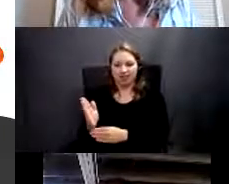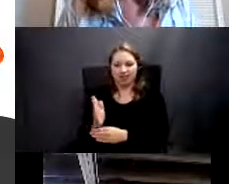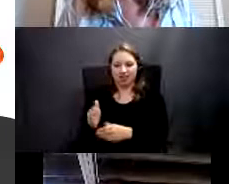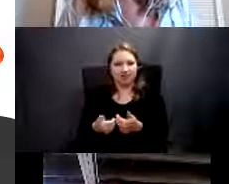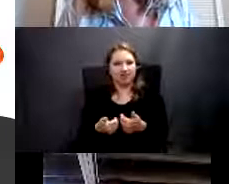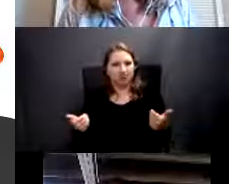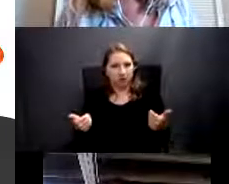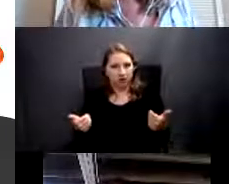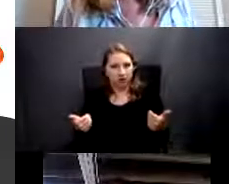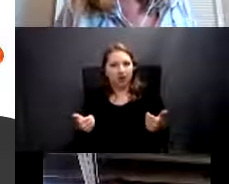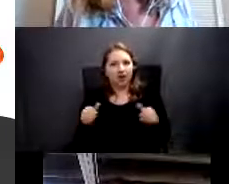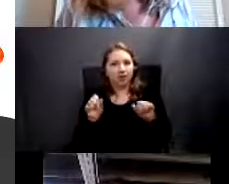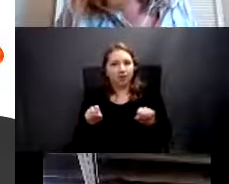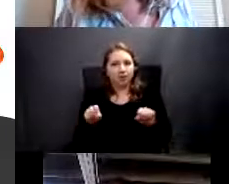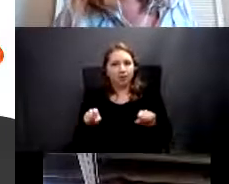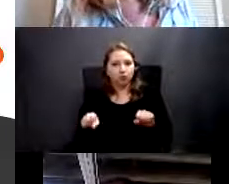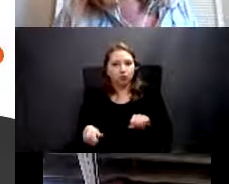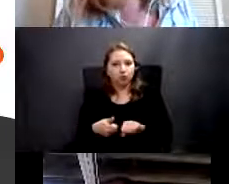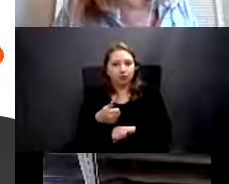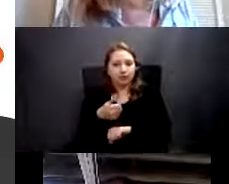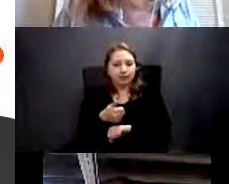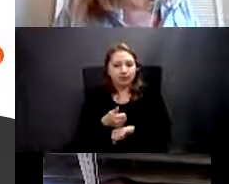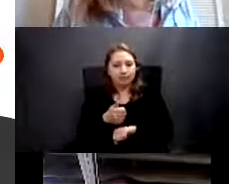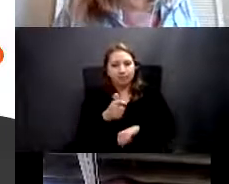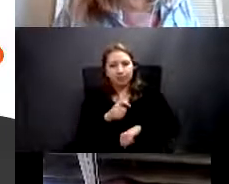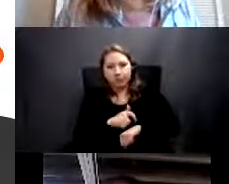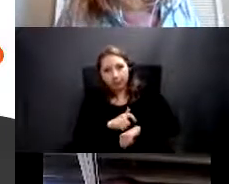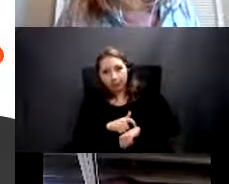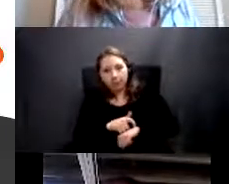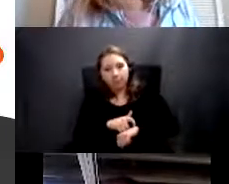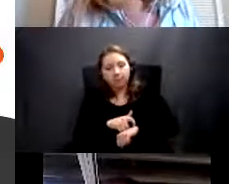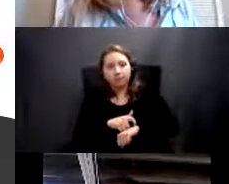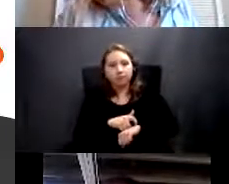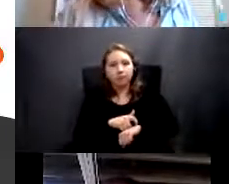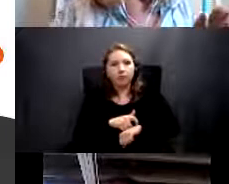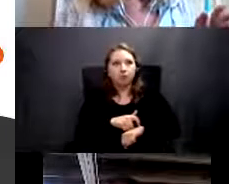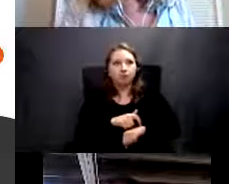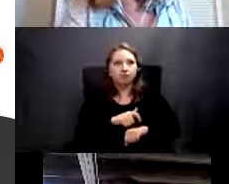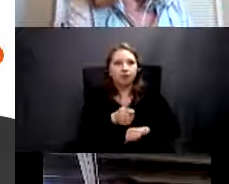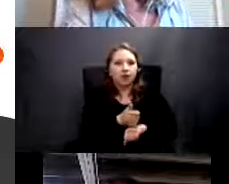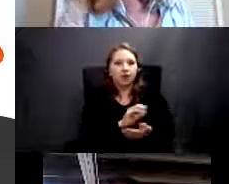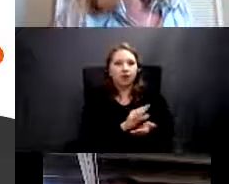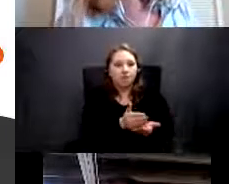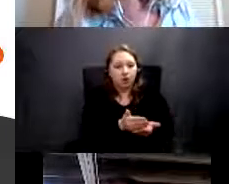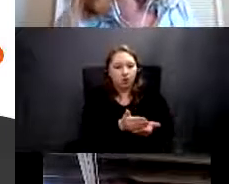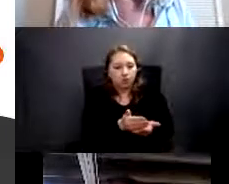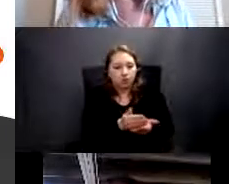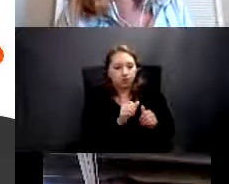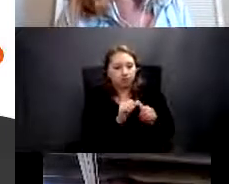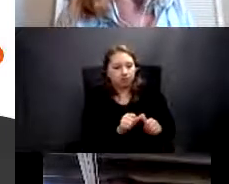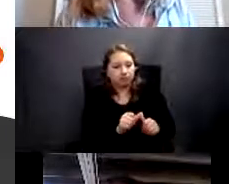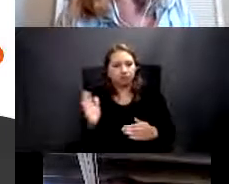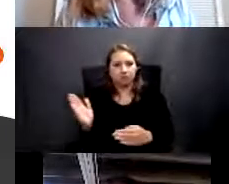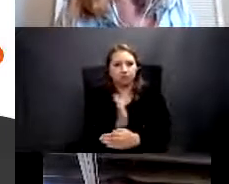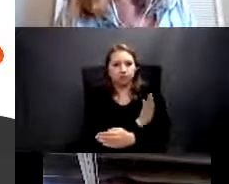to set times or amounts that kind of run the gamut so